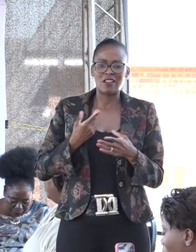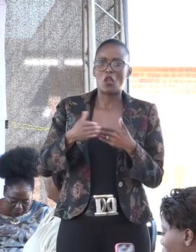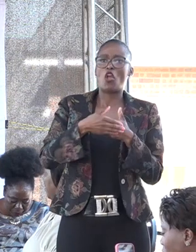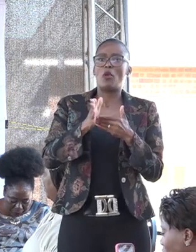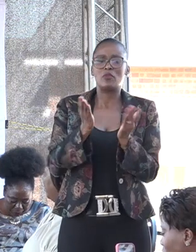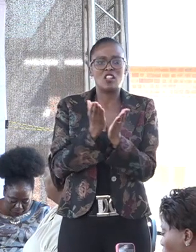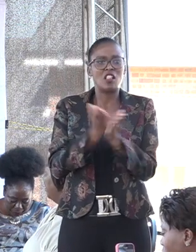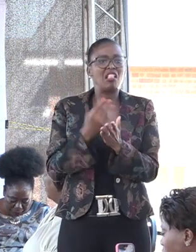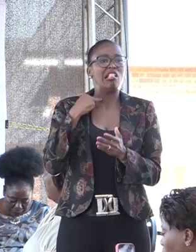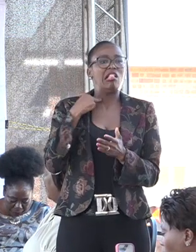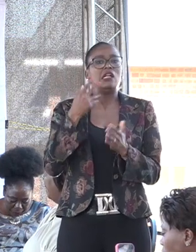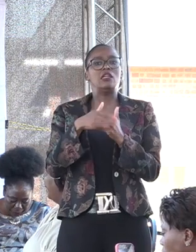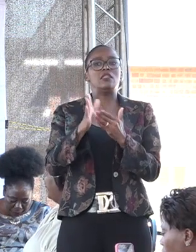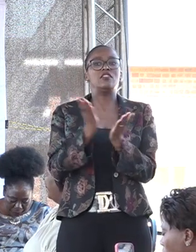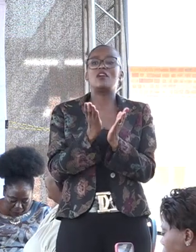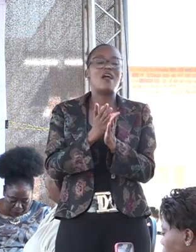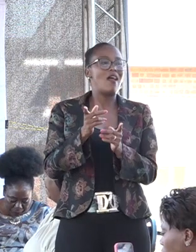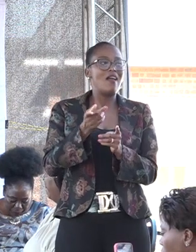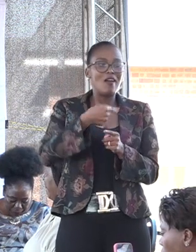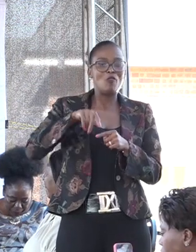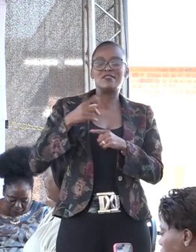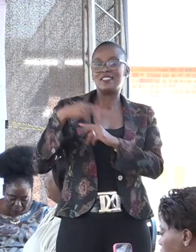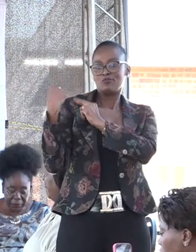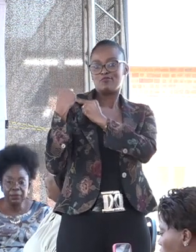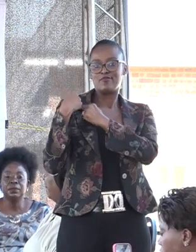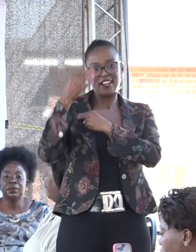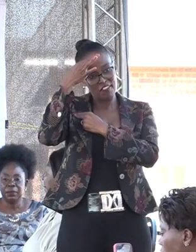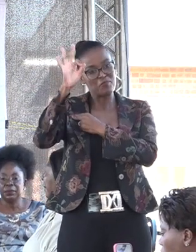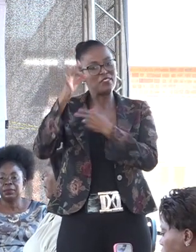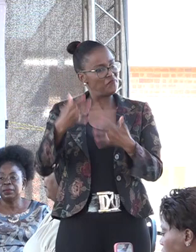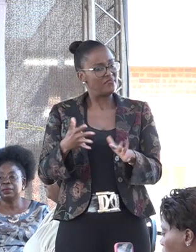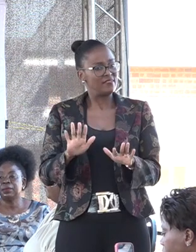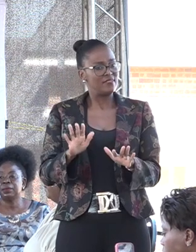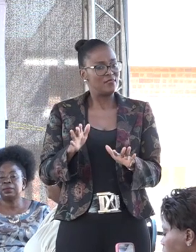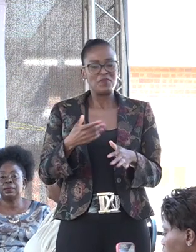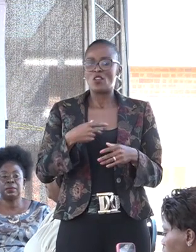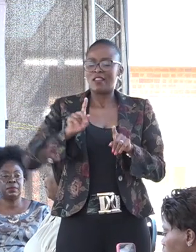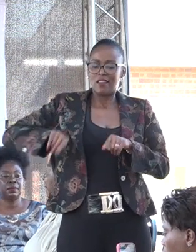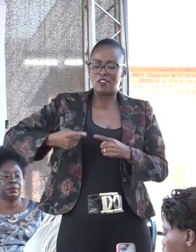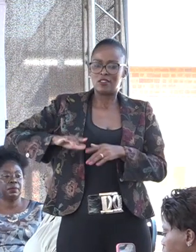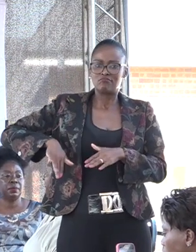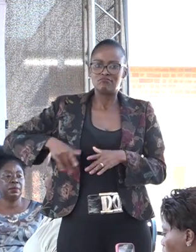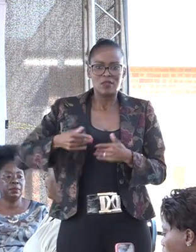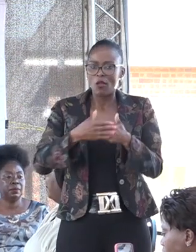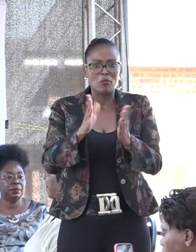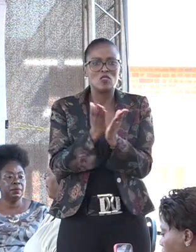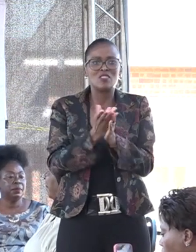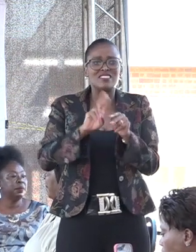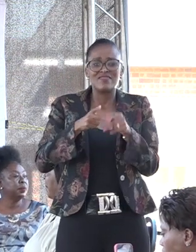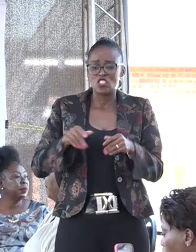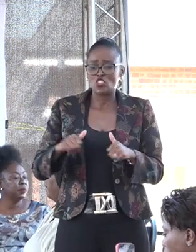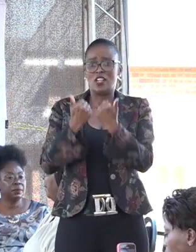isikolo but we are a responsible government yeye sivula isikolo singakabi ready kuneyinkinga